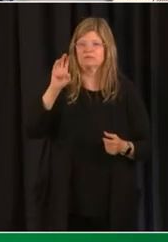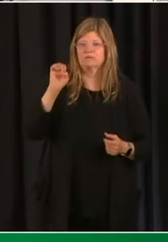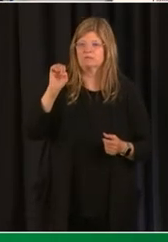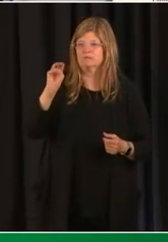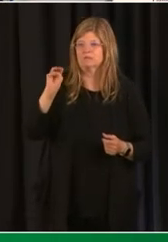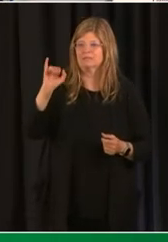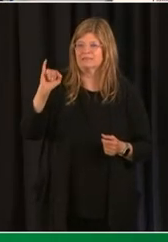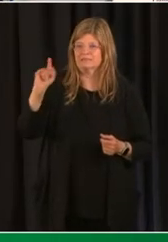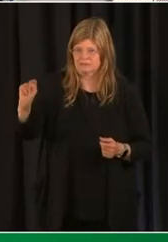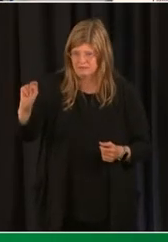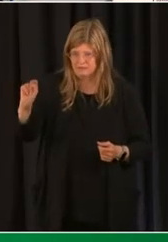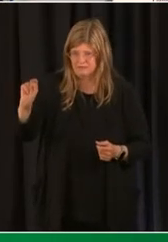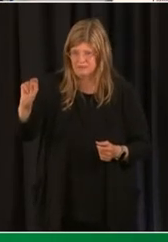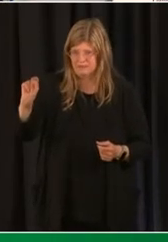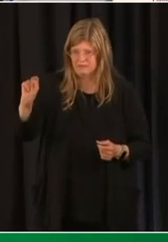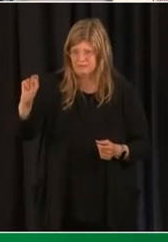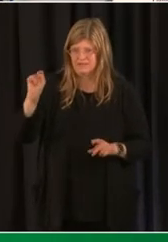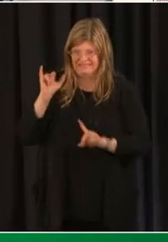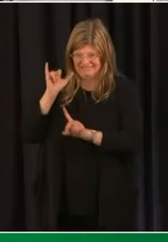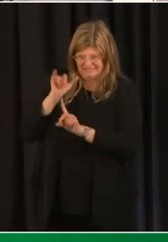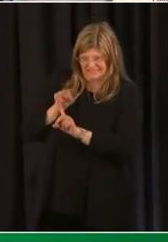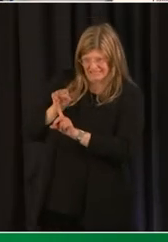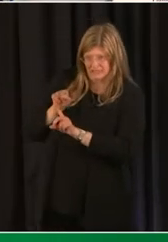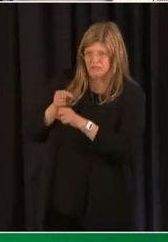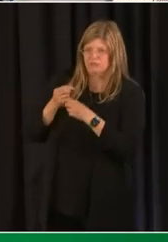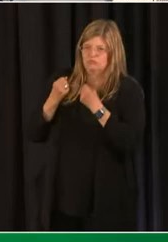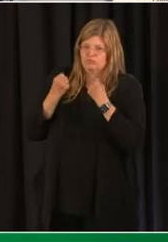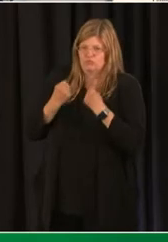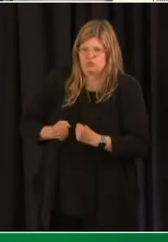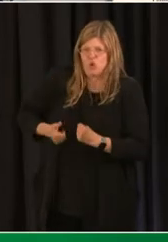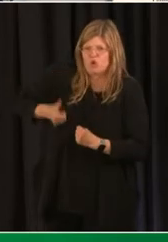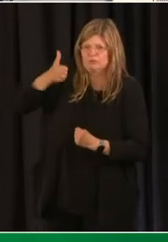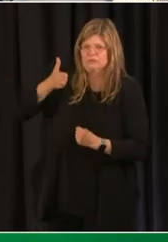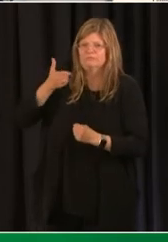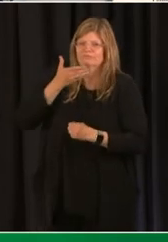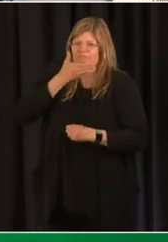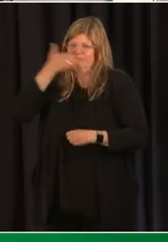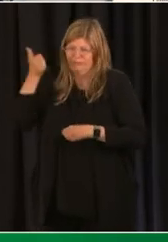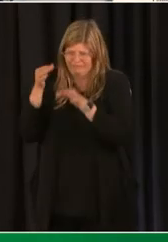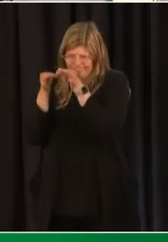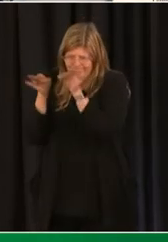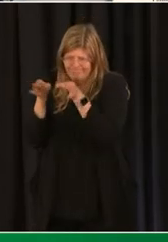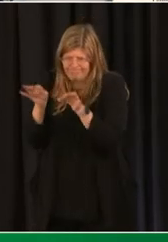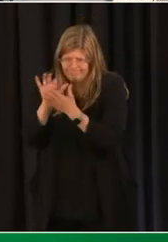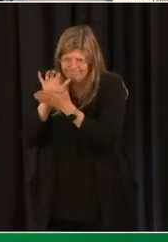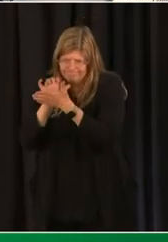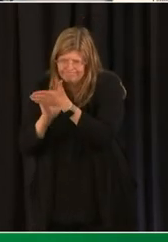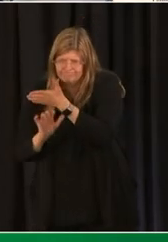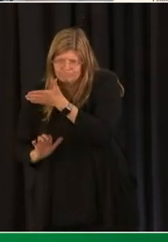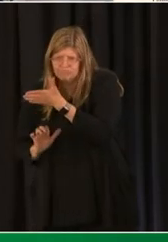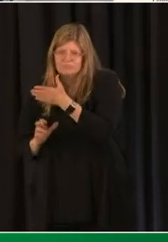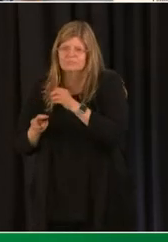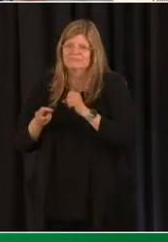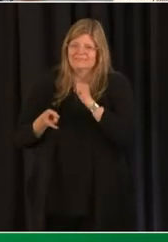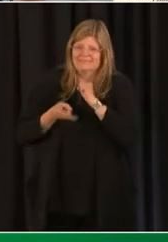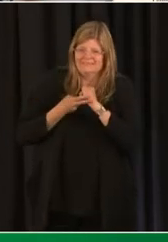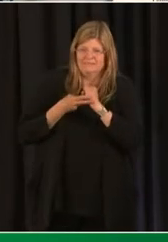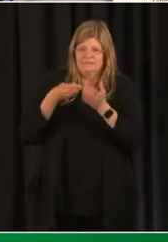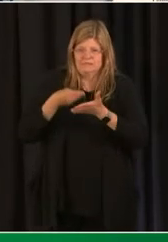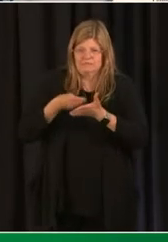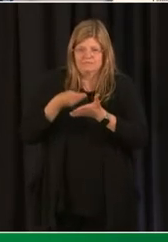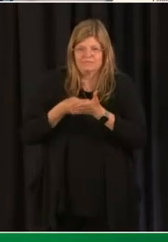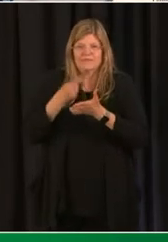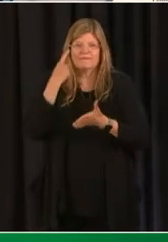Agency program that for additional 12 months. This program saves many seniors' households